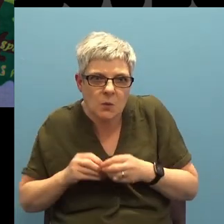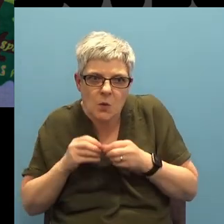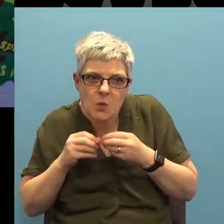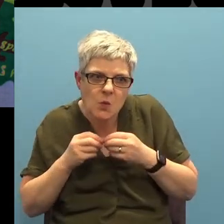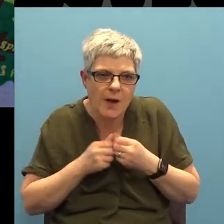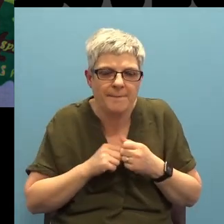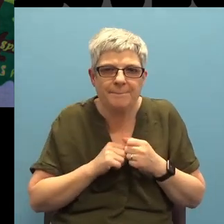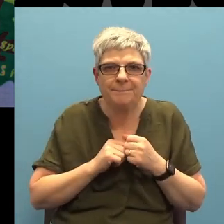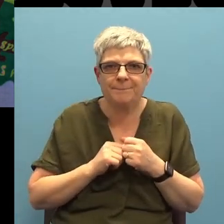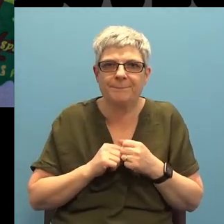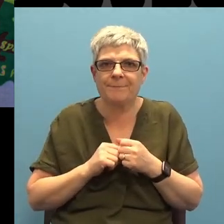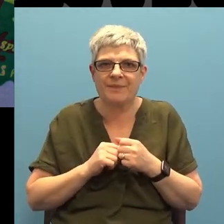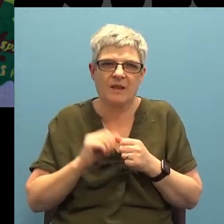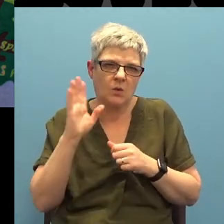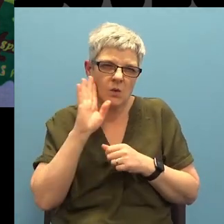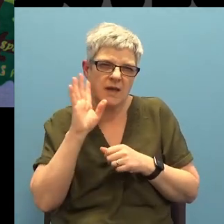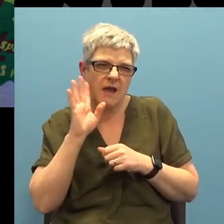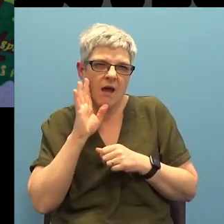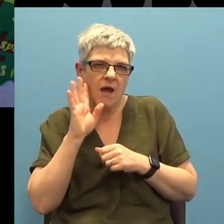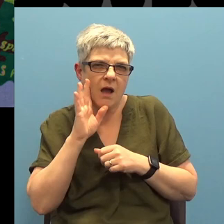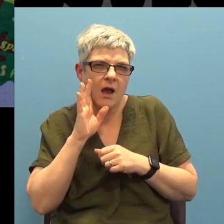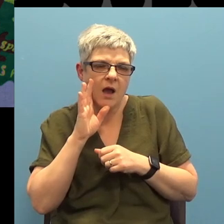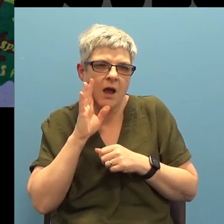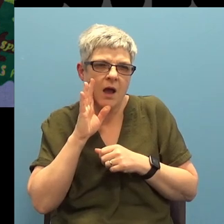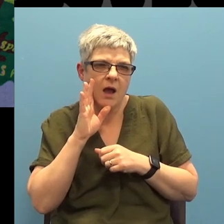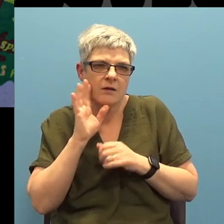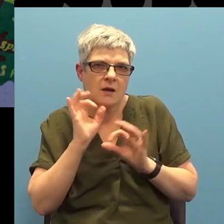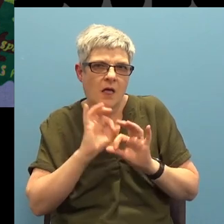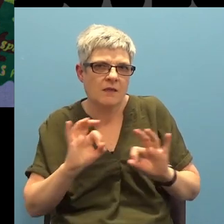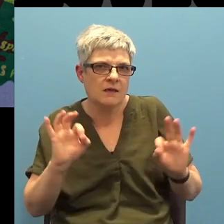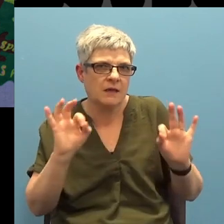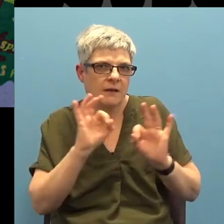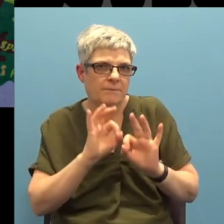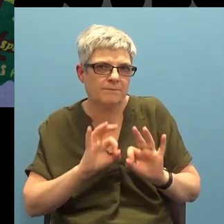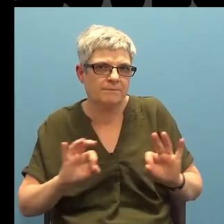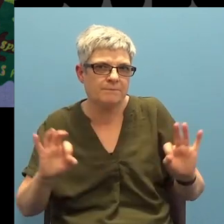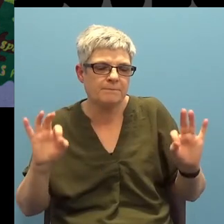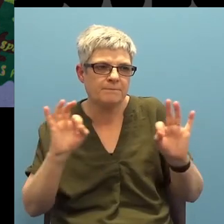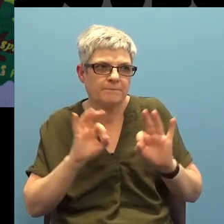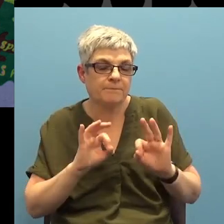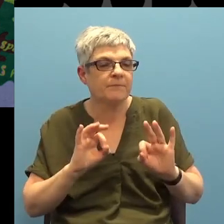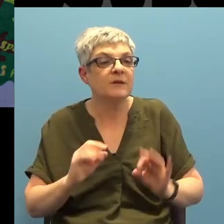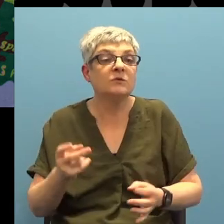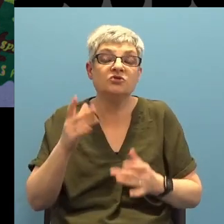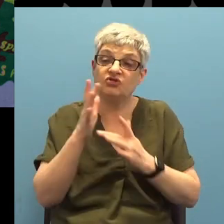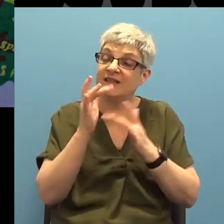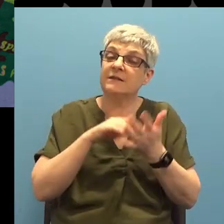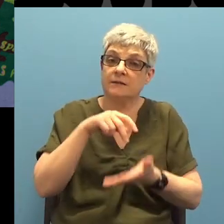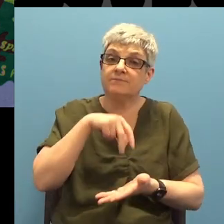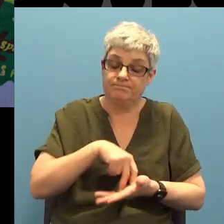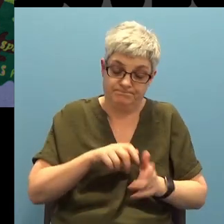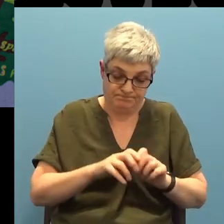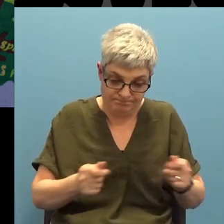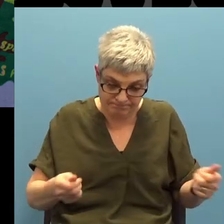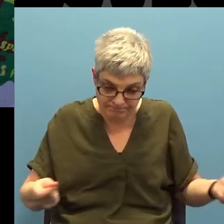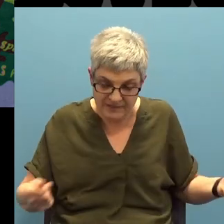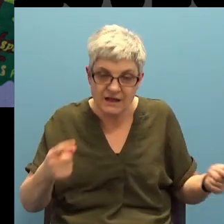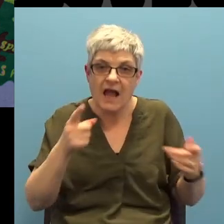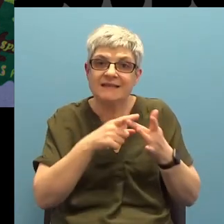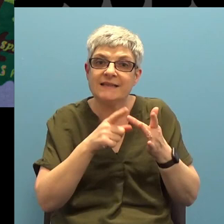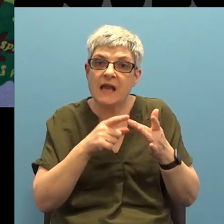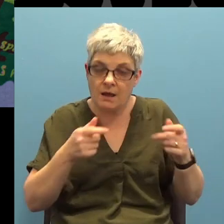unraveled. You could hear a pin drop. And he gets up and reads from the scroll of Isaiah.